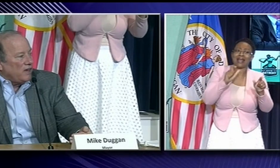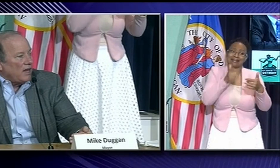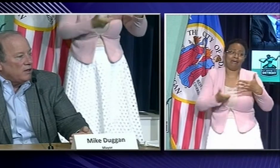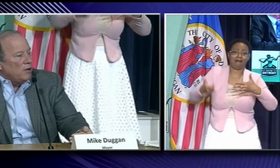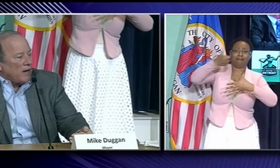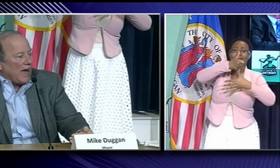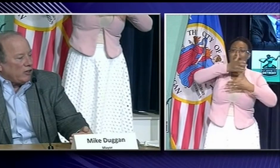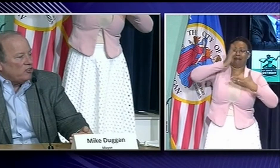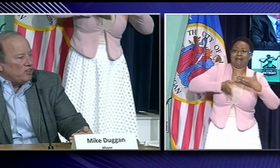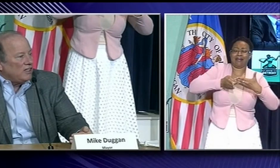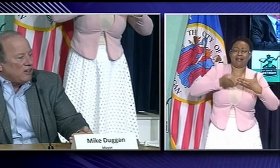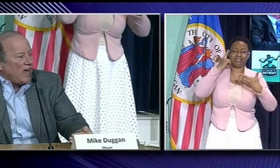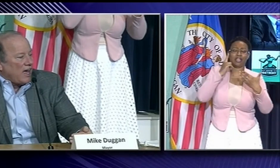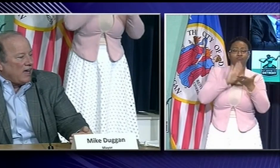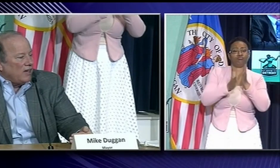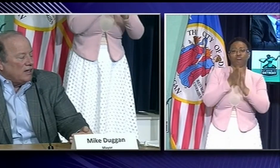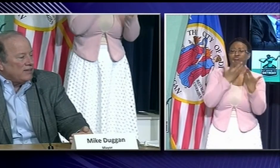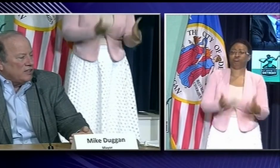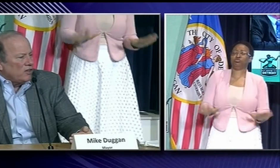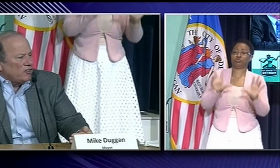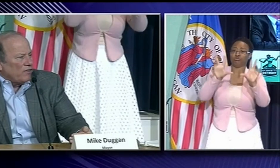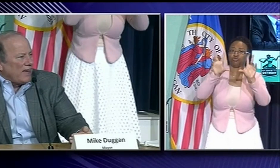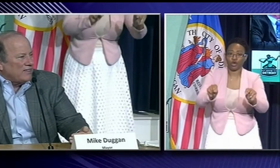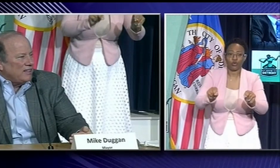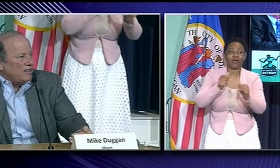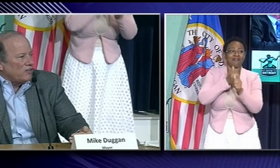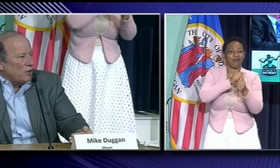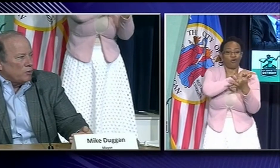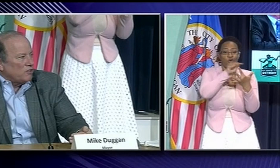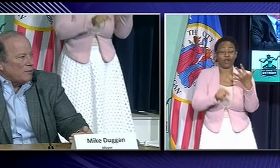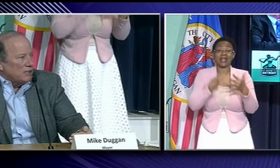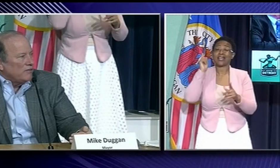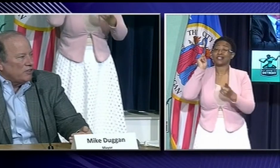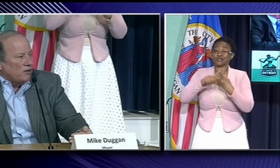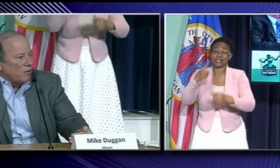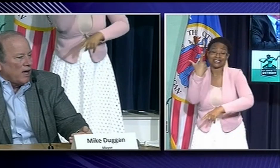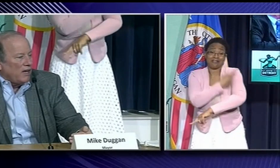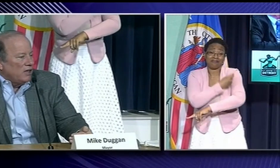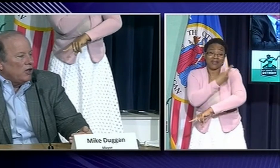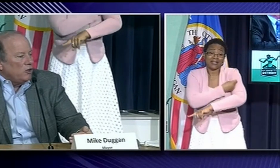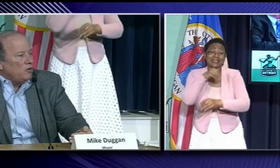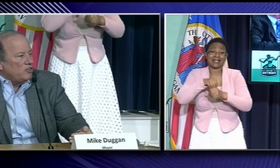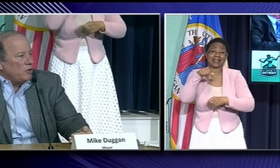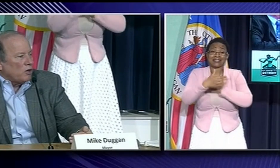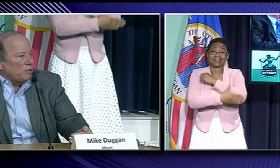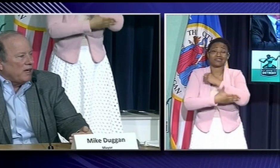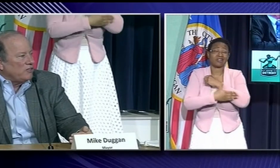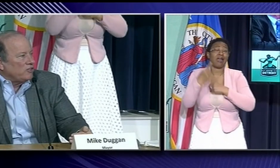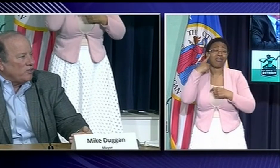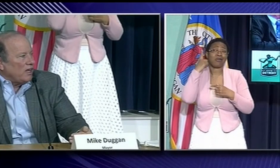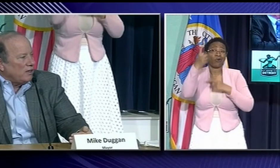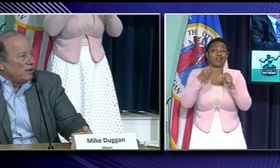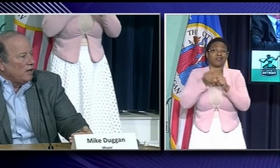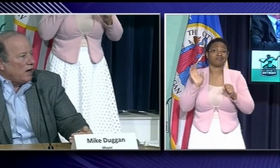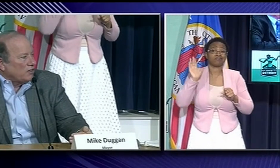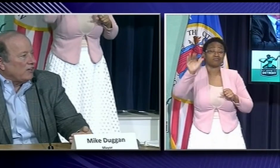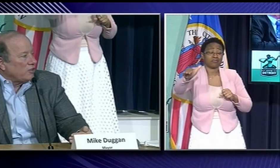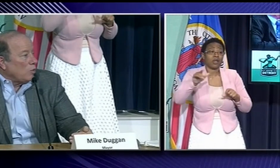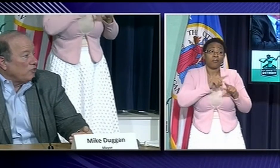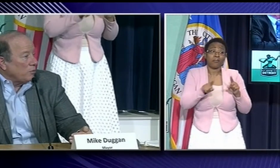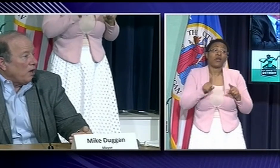it's not the end. But I could see a day, until there's a vaccine in this country, which I believe is a year away, you could see workplaces that